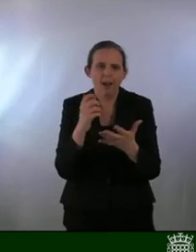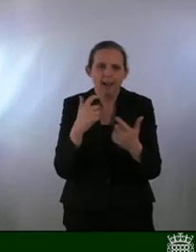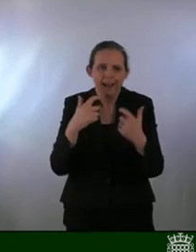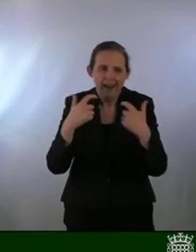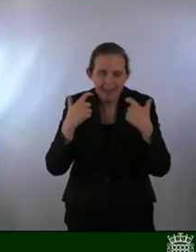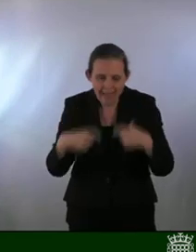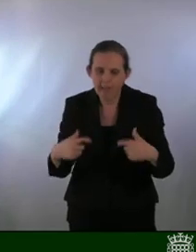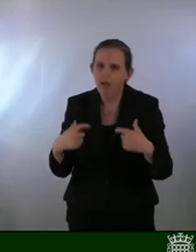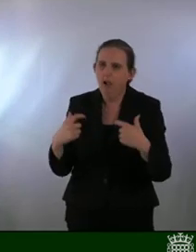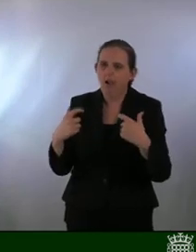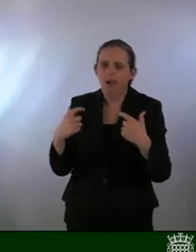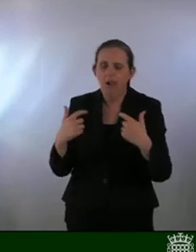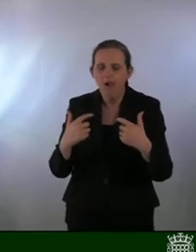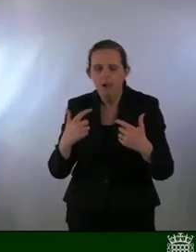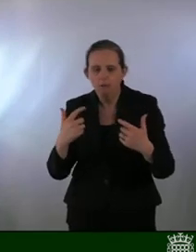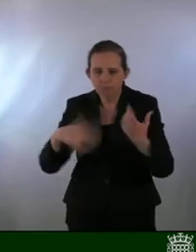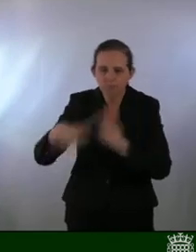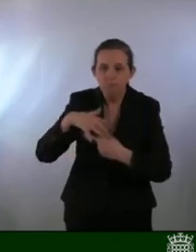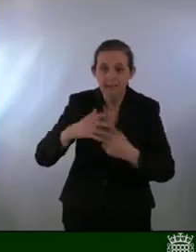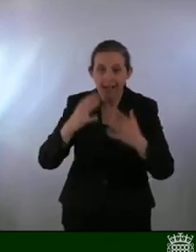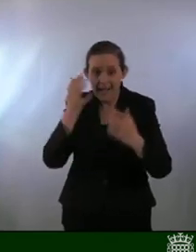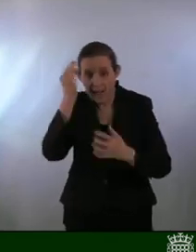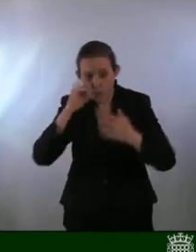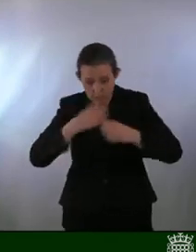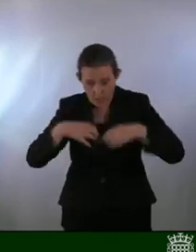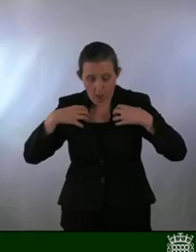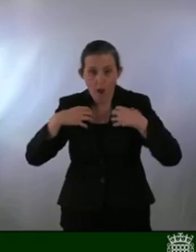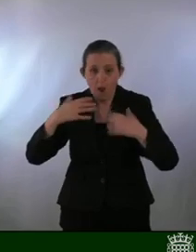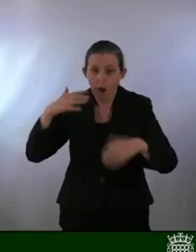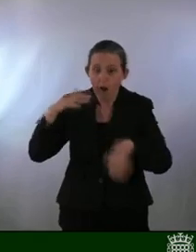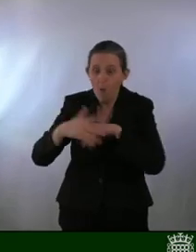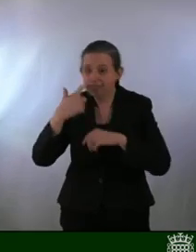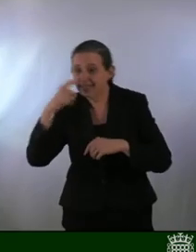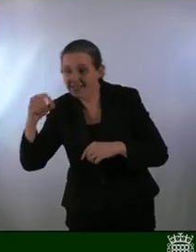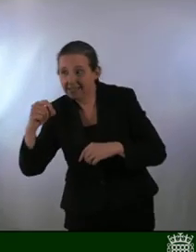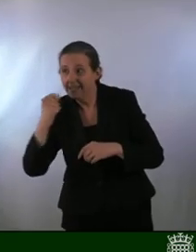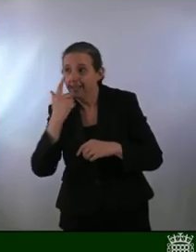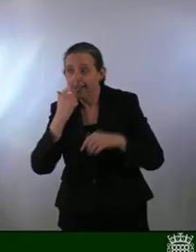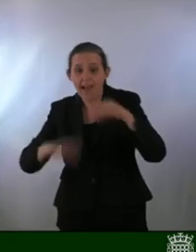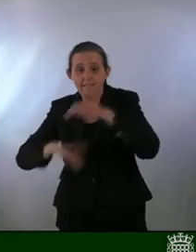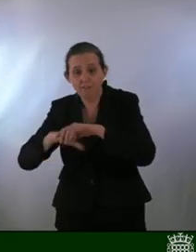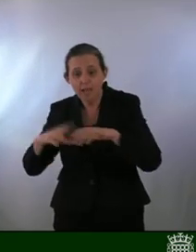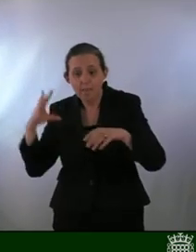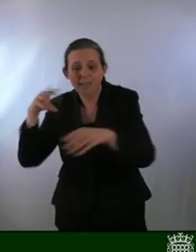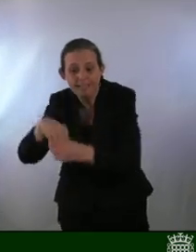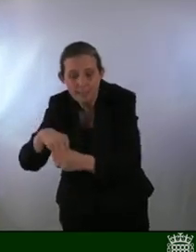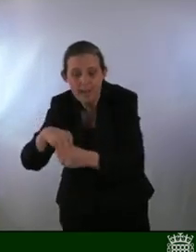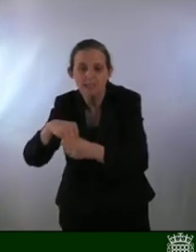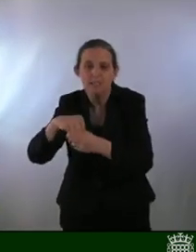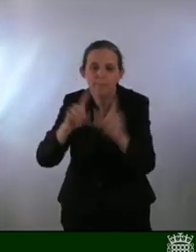our councillors who are over 70 can participate fully in council and committee meetings from their home using